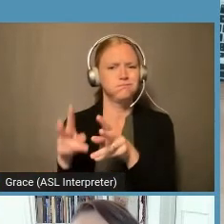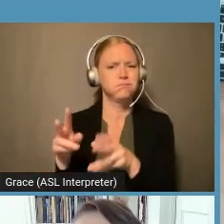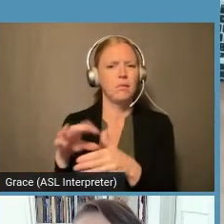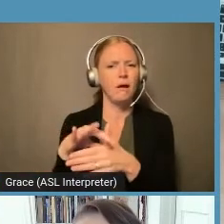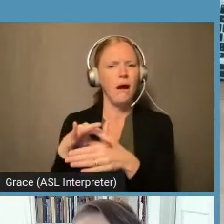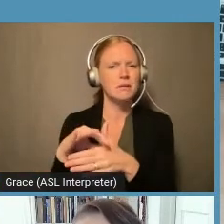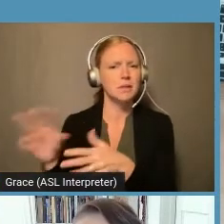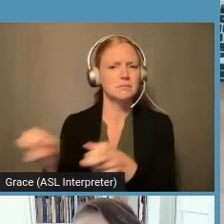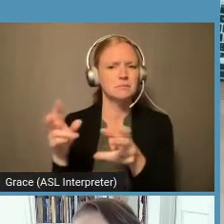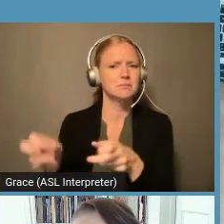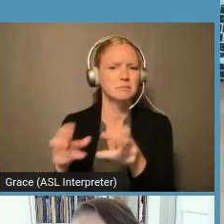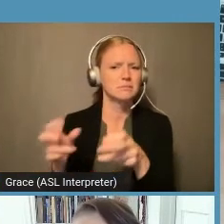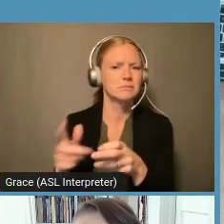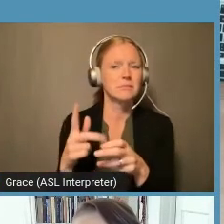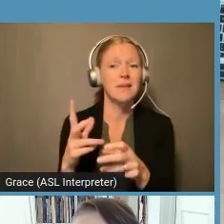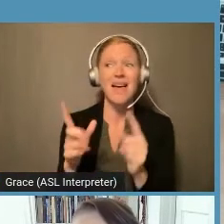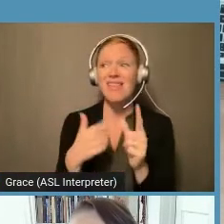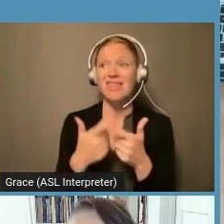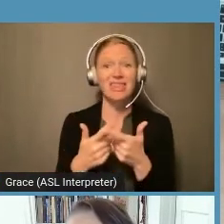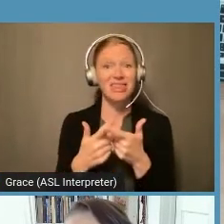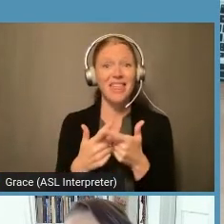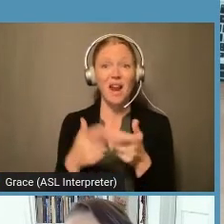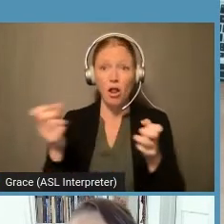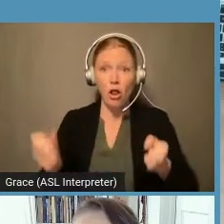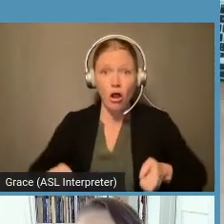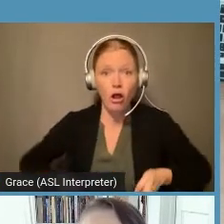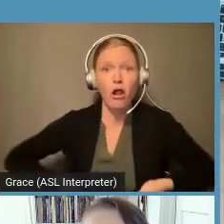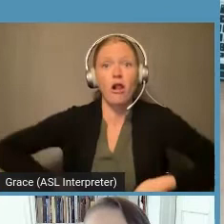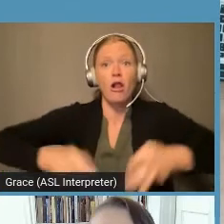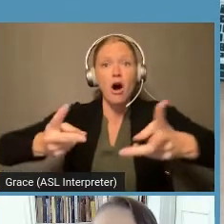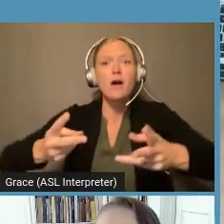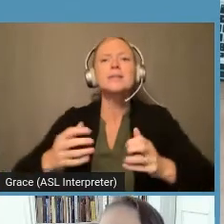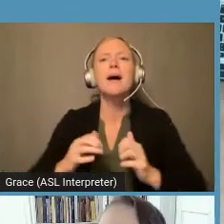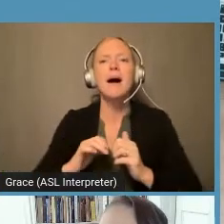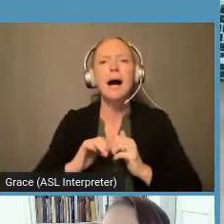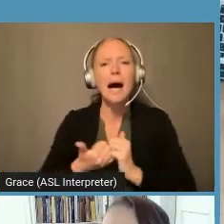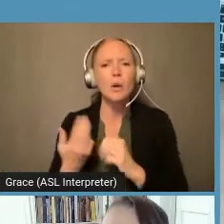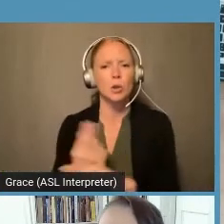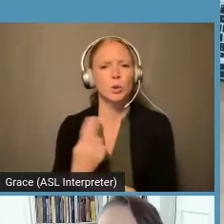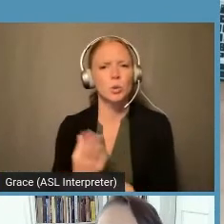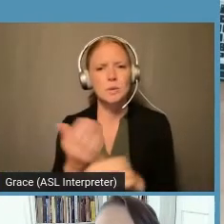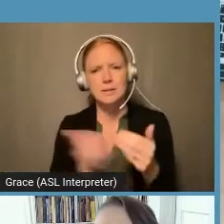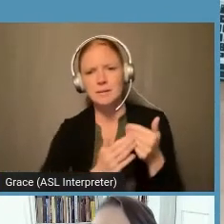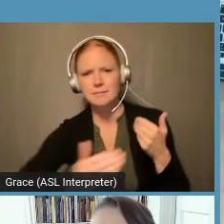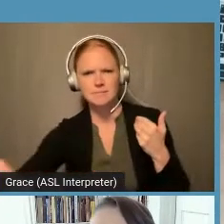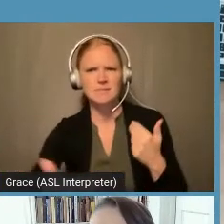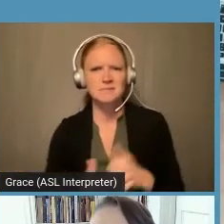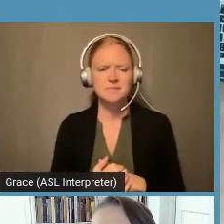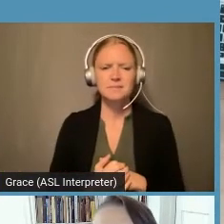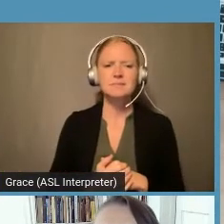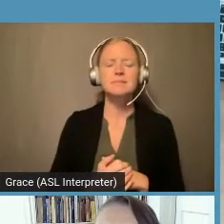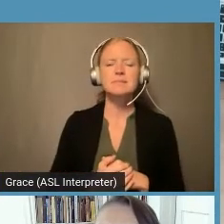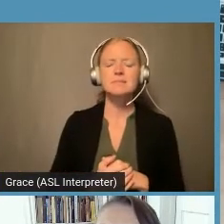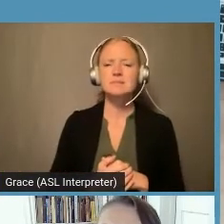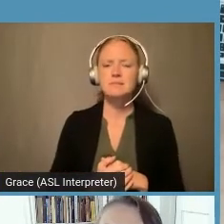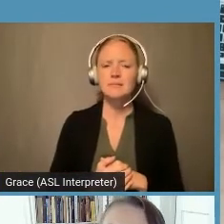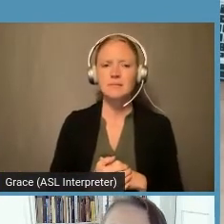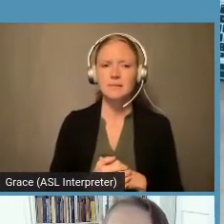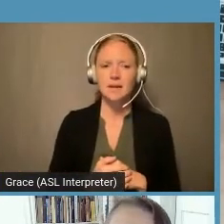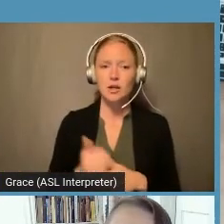how to use it after it launches and all of that. So in order to help you